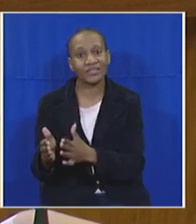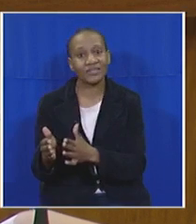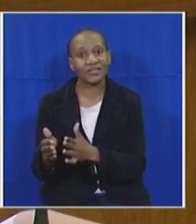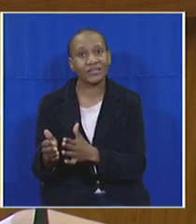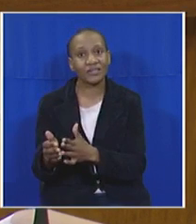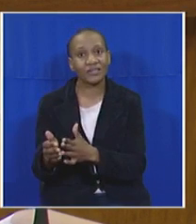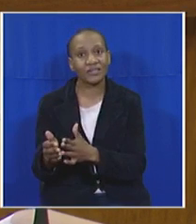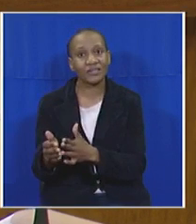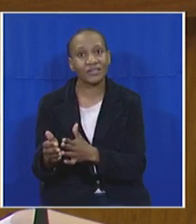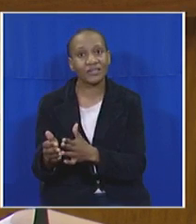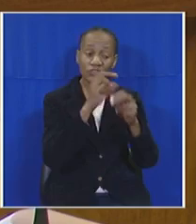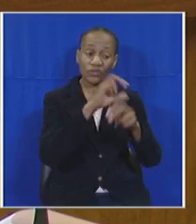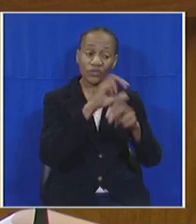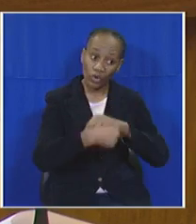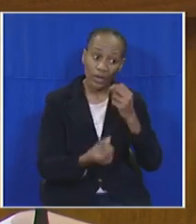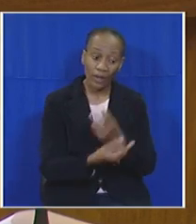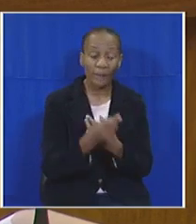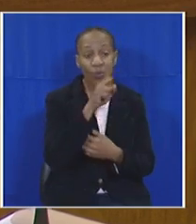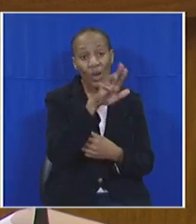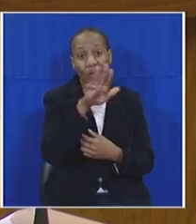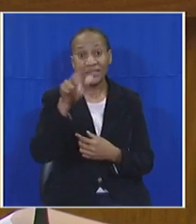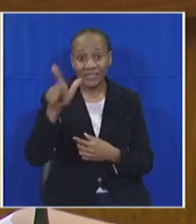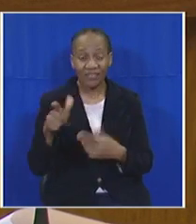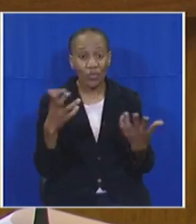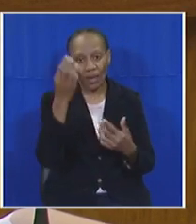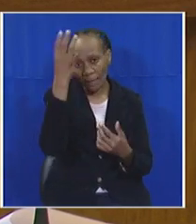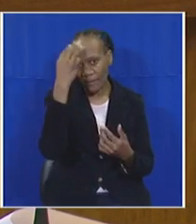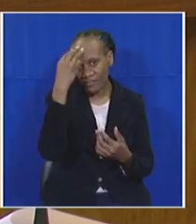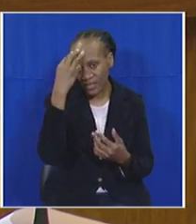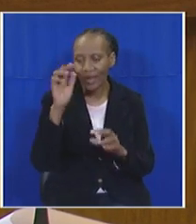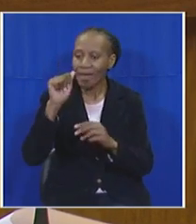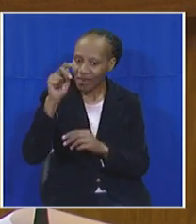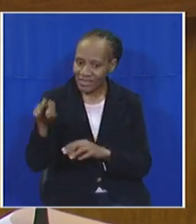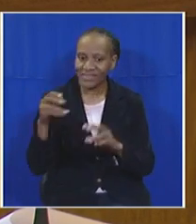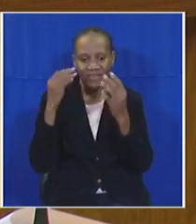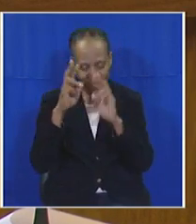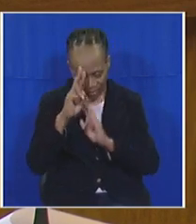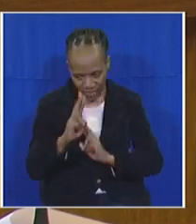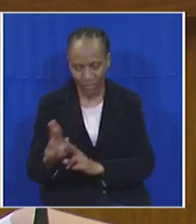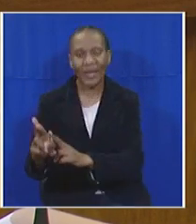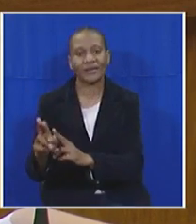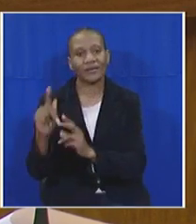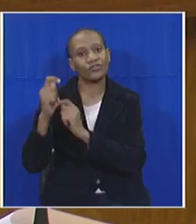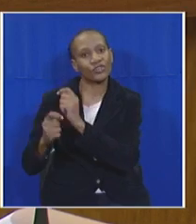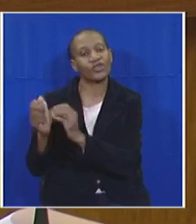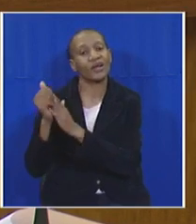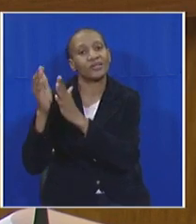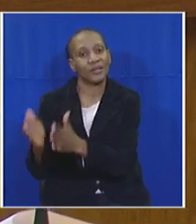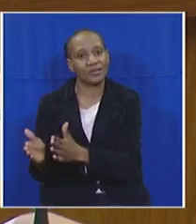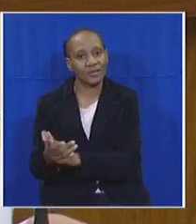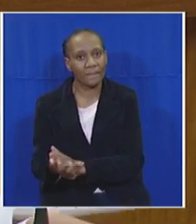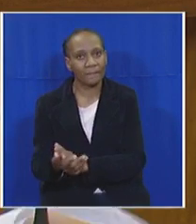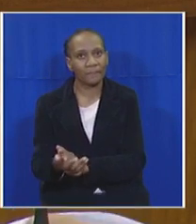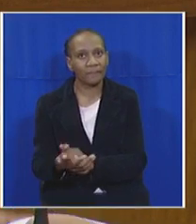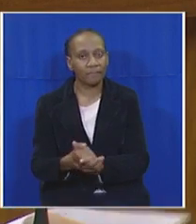elective national conference that was held in 1997 in Mafikeng. The ANC noted that the traditional and tribal authorities were to